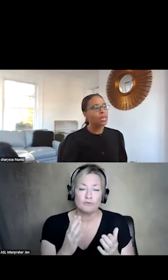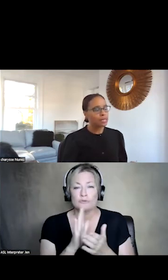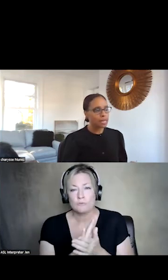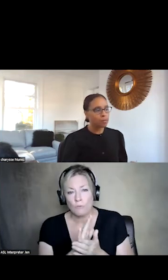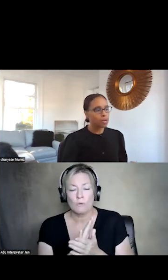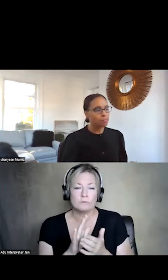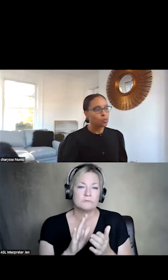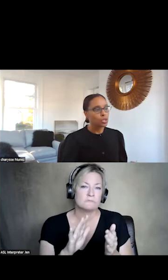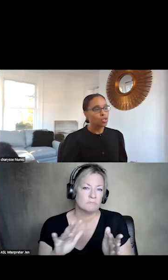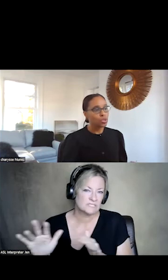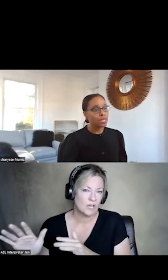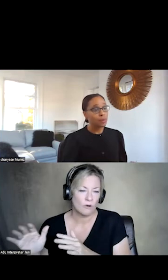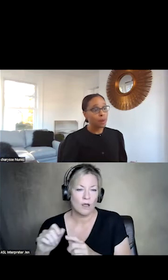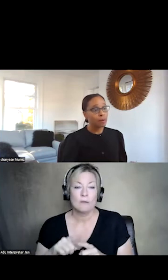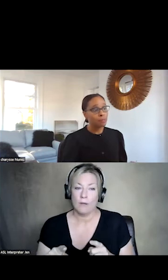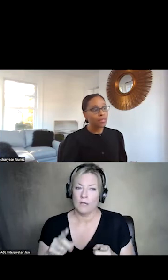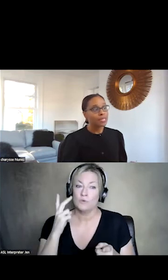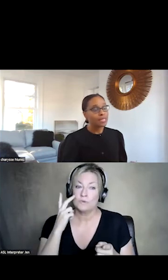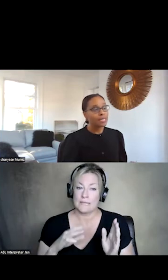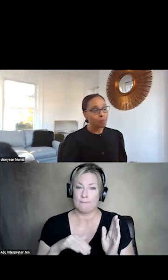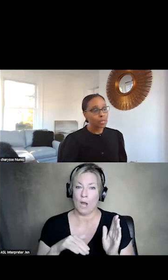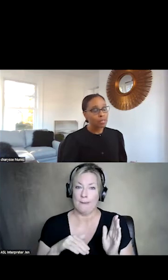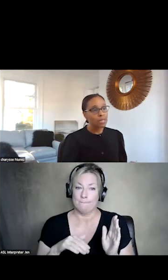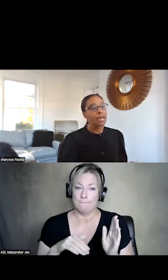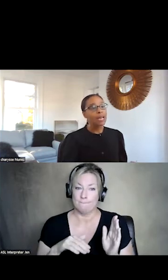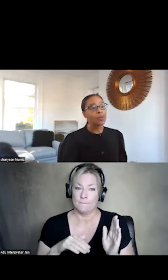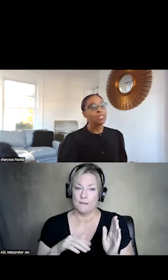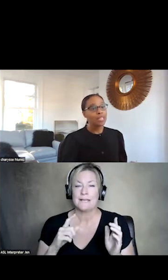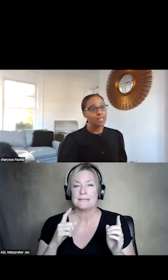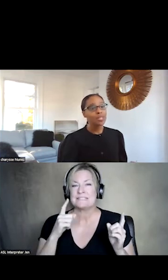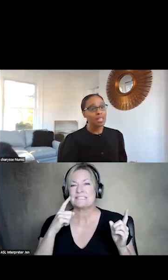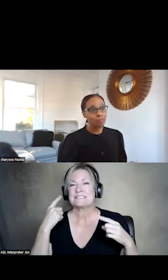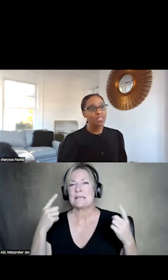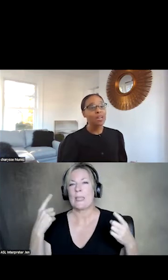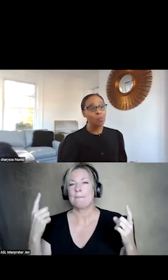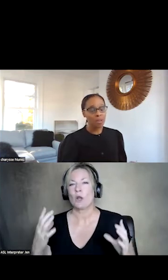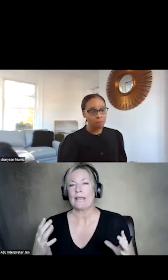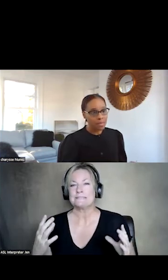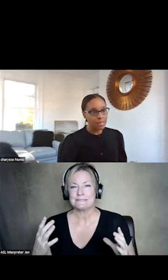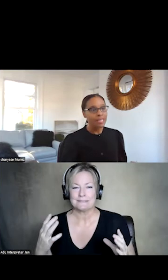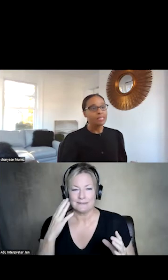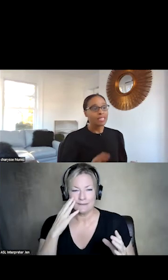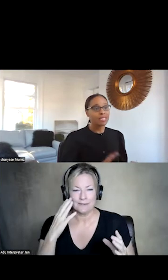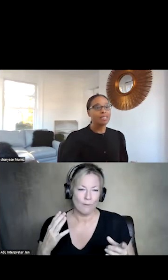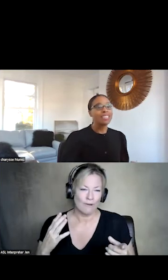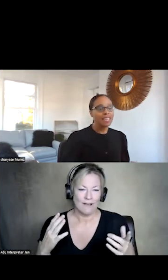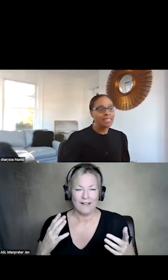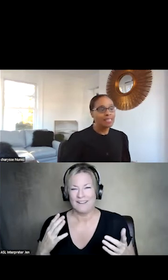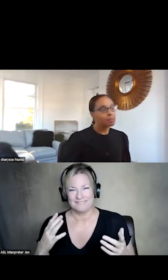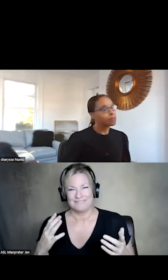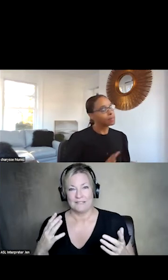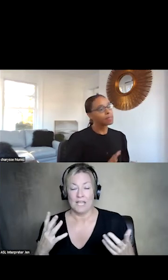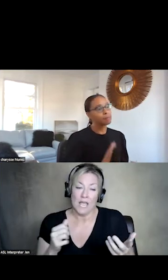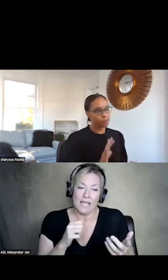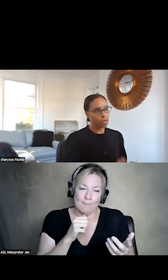schools, etc. What you do see at the bottom is celebrities. I know we tend to leverage that quite a bit. That's not negating